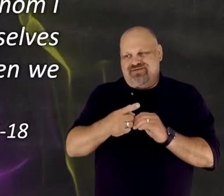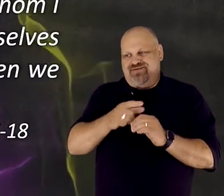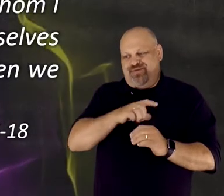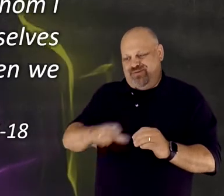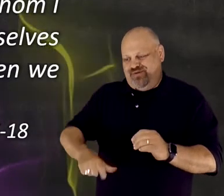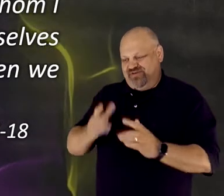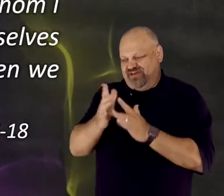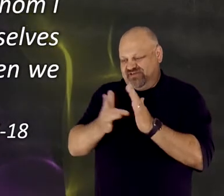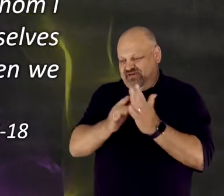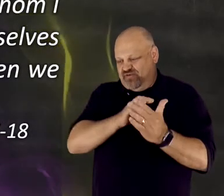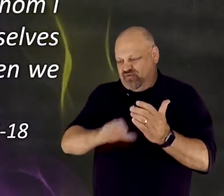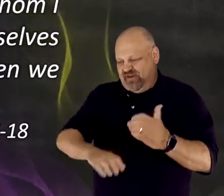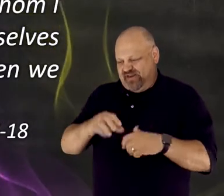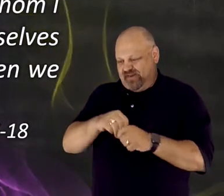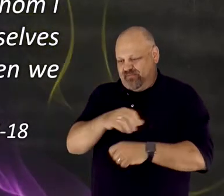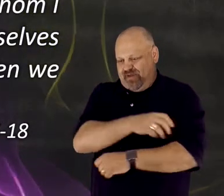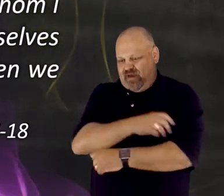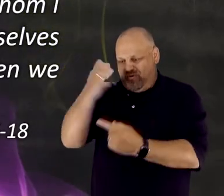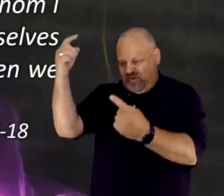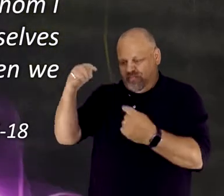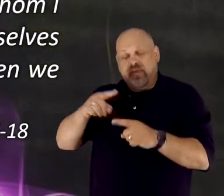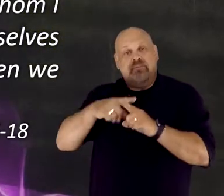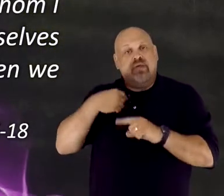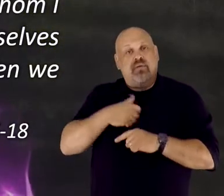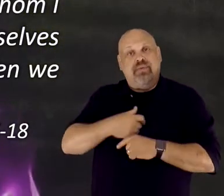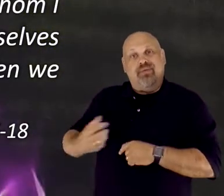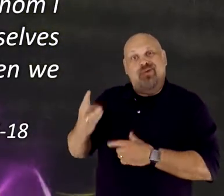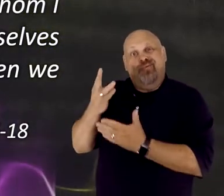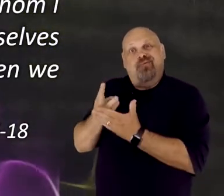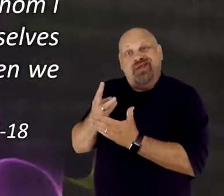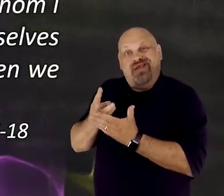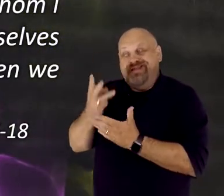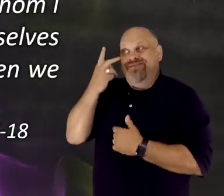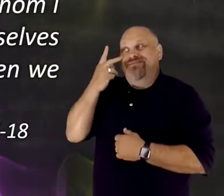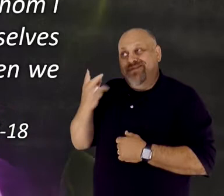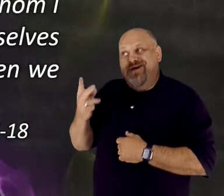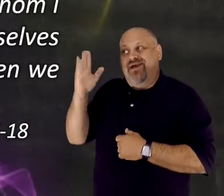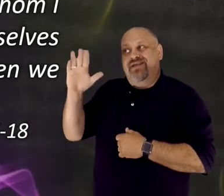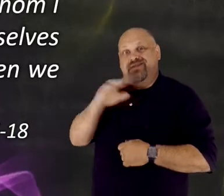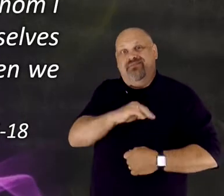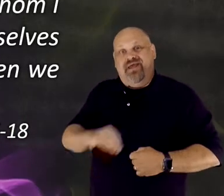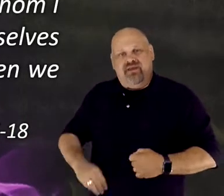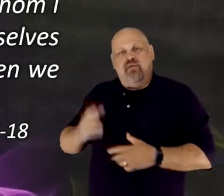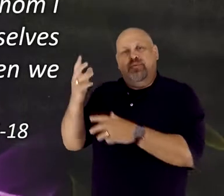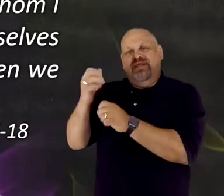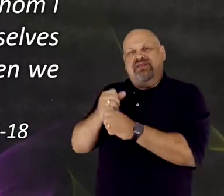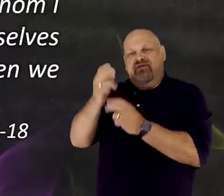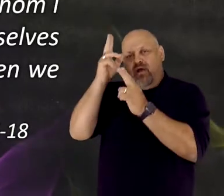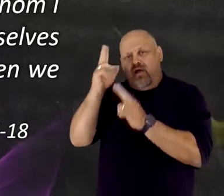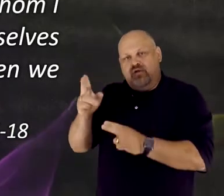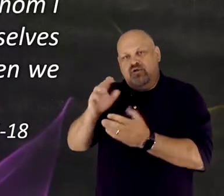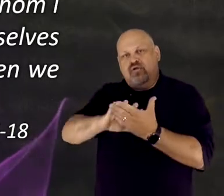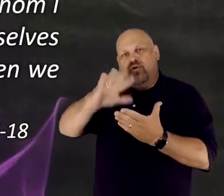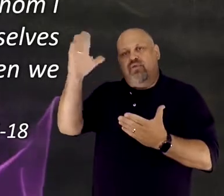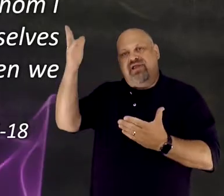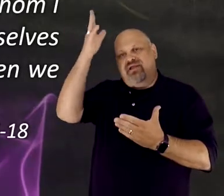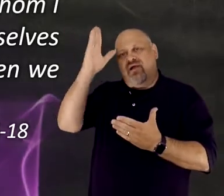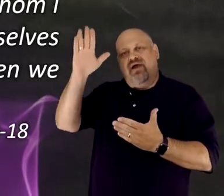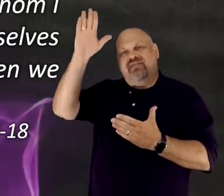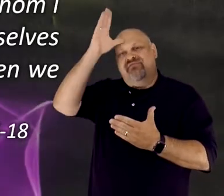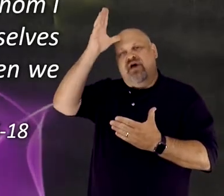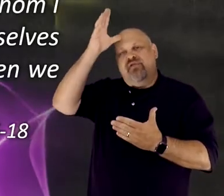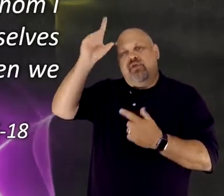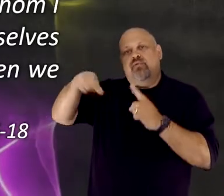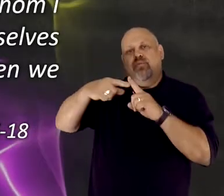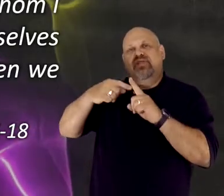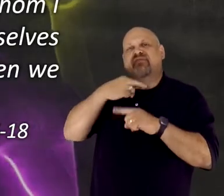power, but we were eyewitnesses of his majesty. He received honor and glory from God the Father when the voice came